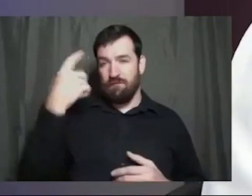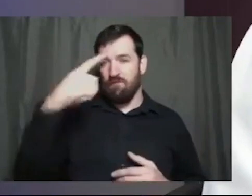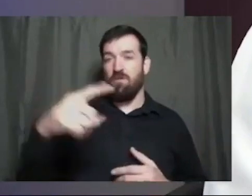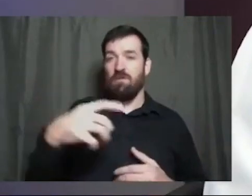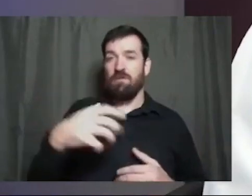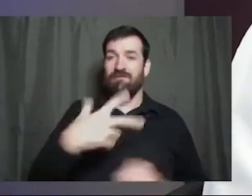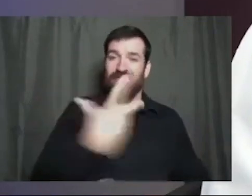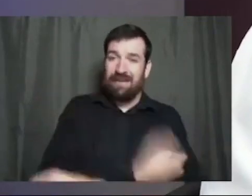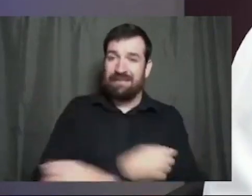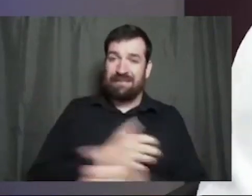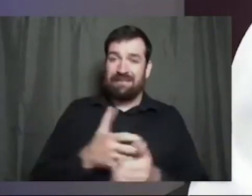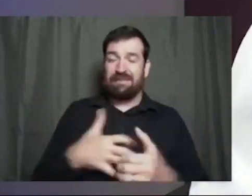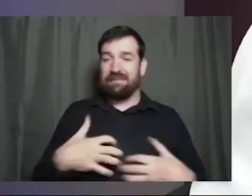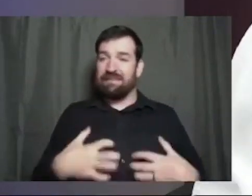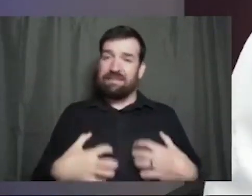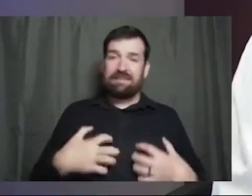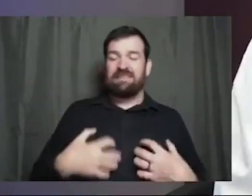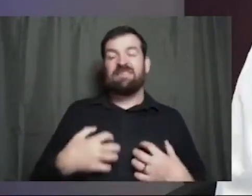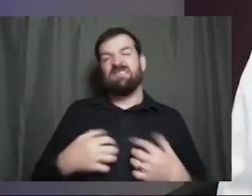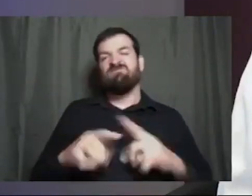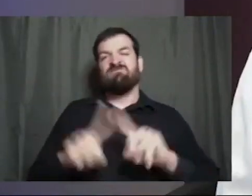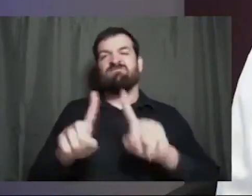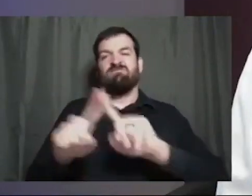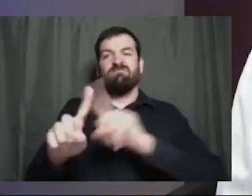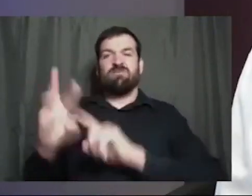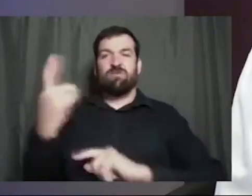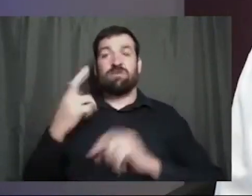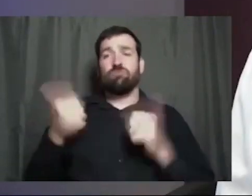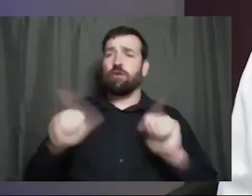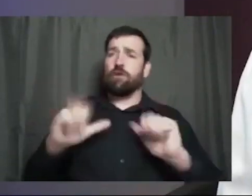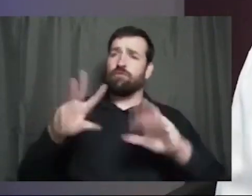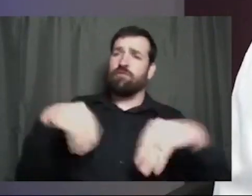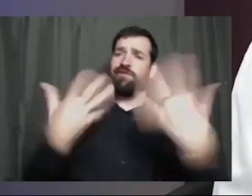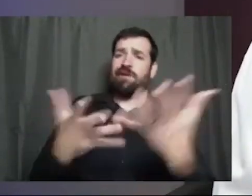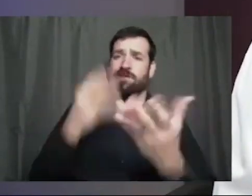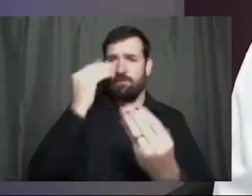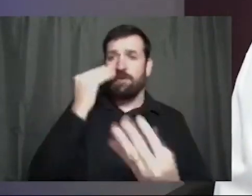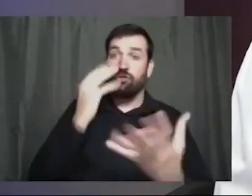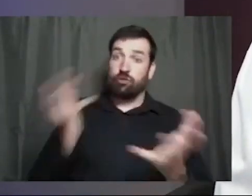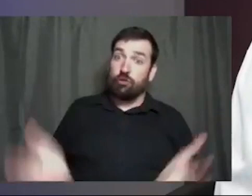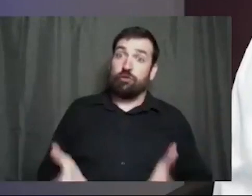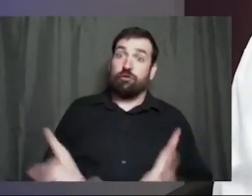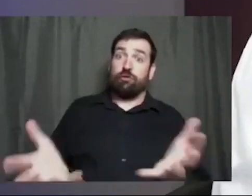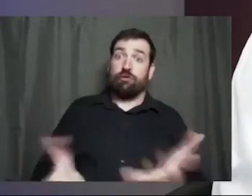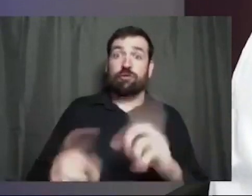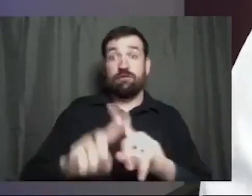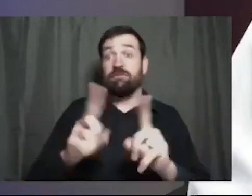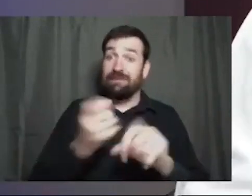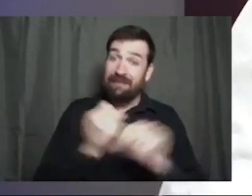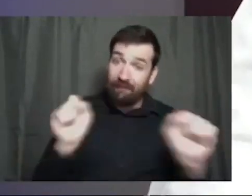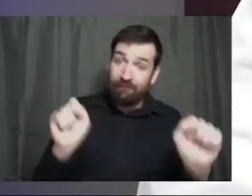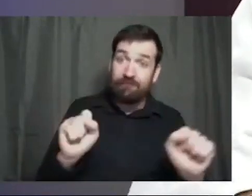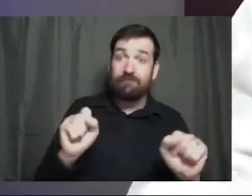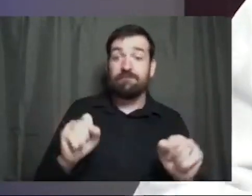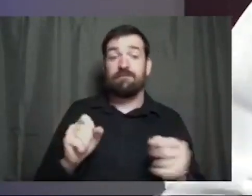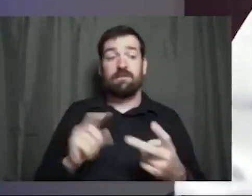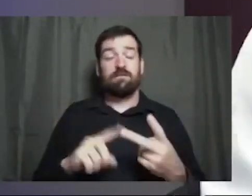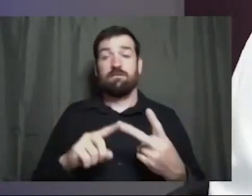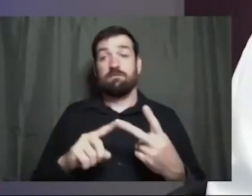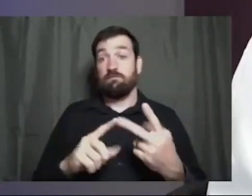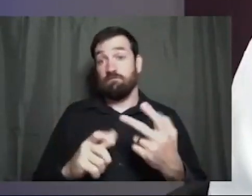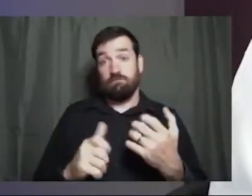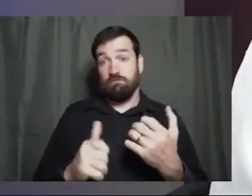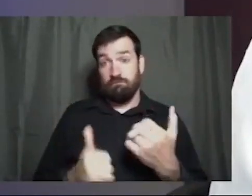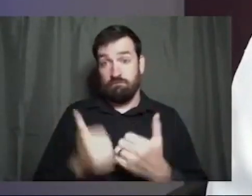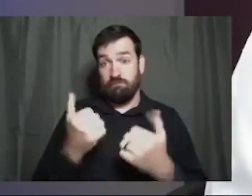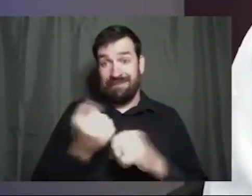can to provide them the best information to guide their decision and really encourage them that it is safe, and it is both the safest for them and for the